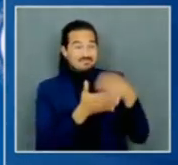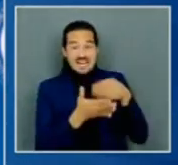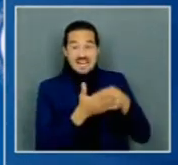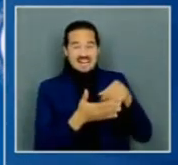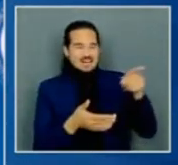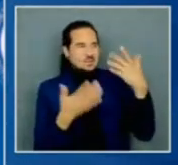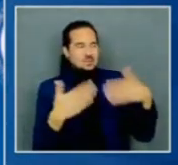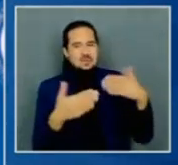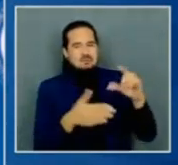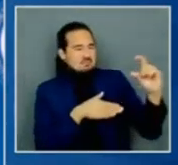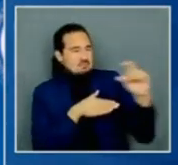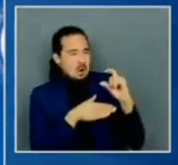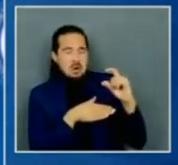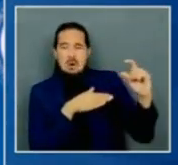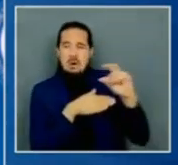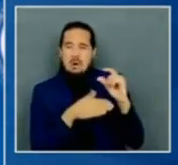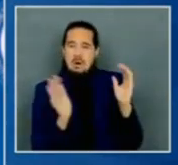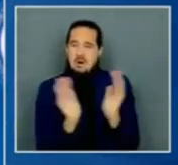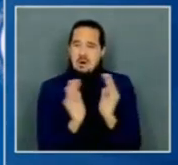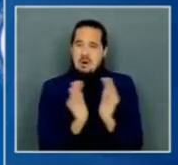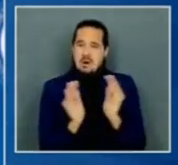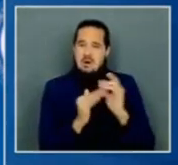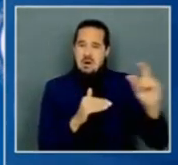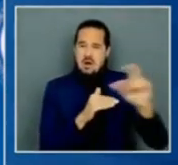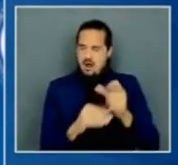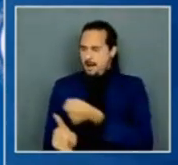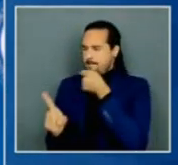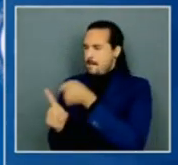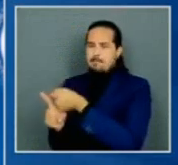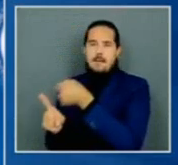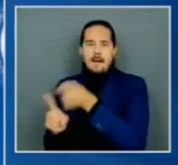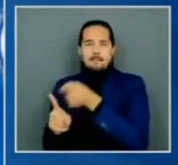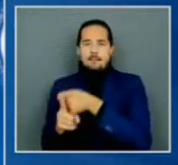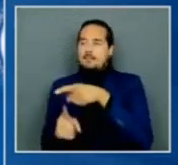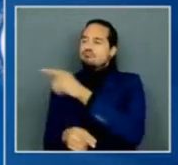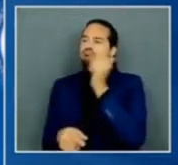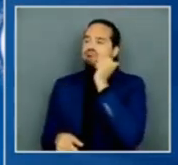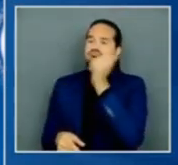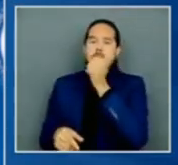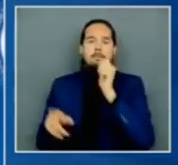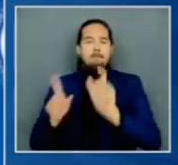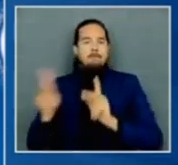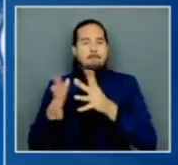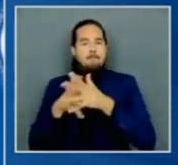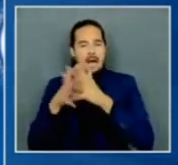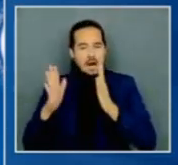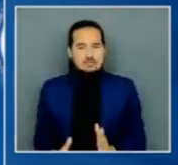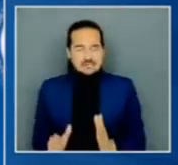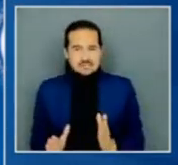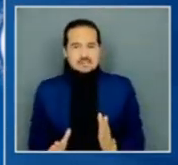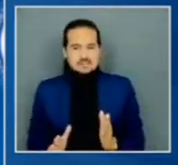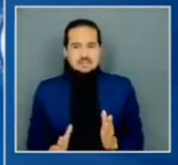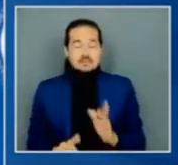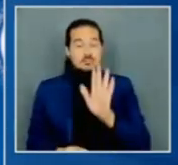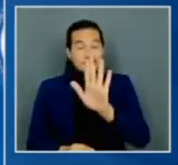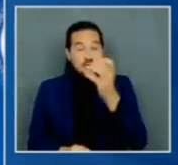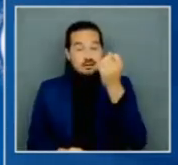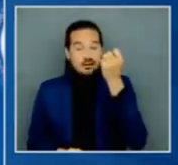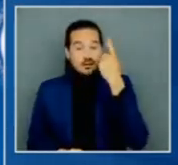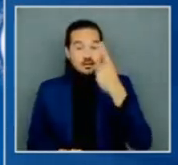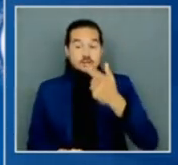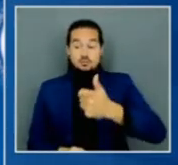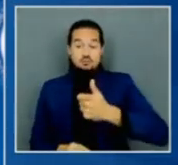many cut off from opportunity just because they didn't have the means to own a car. At its best, transportation makes